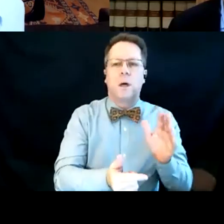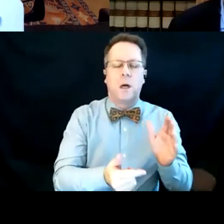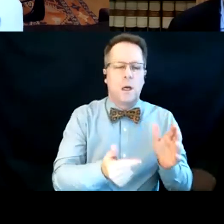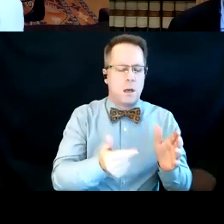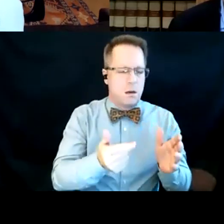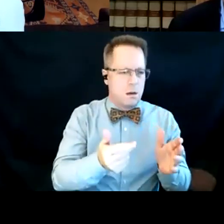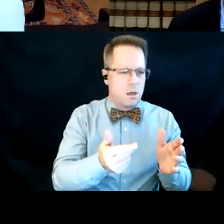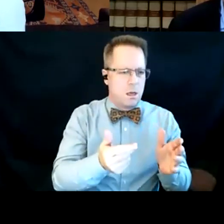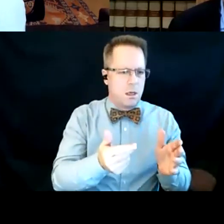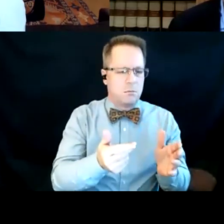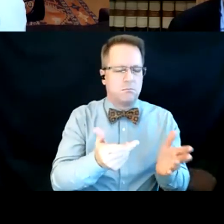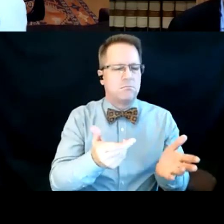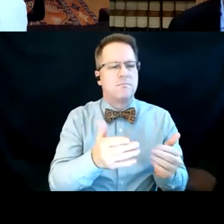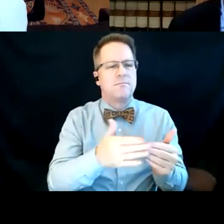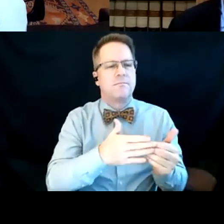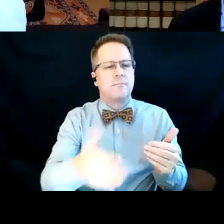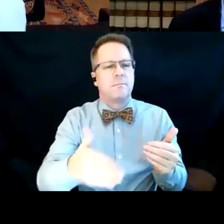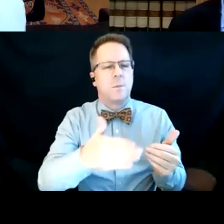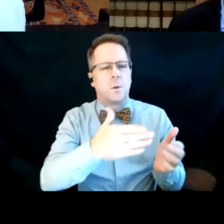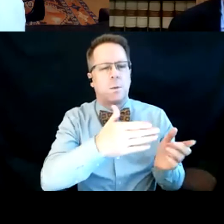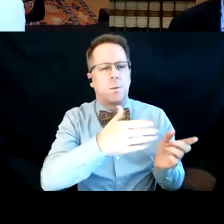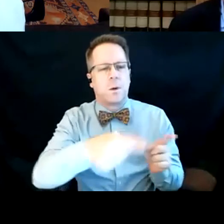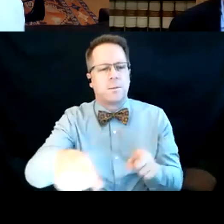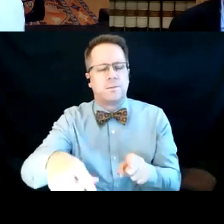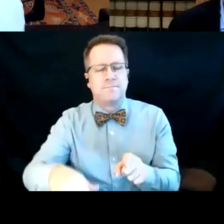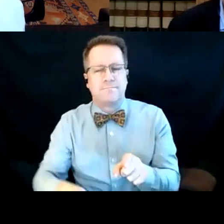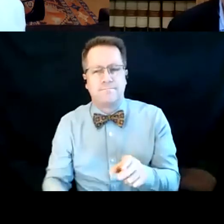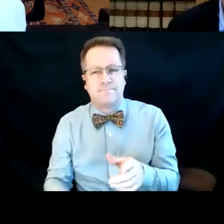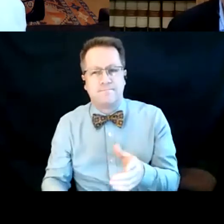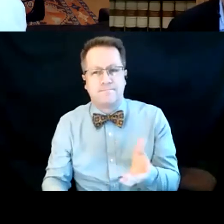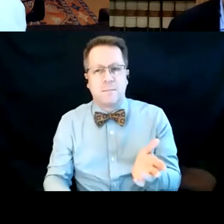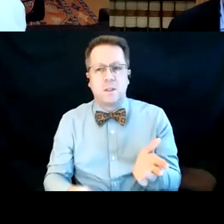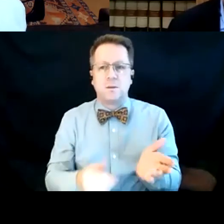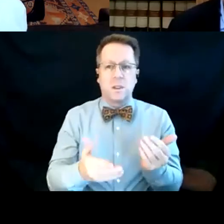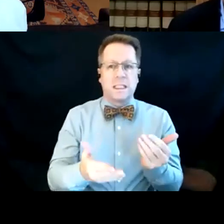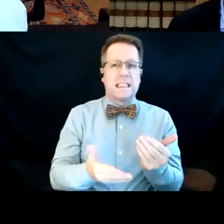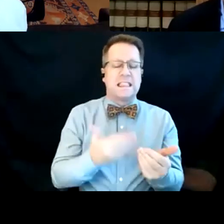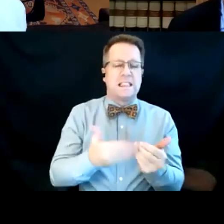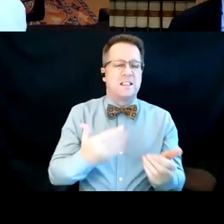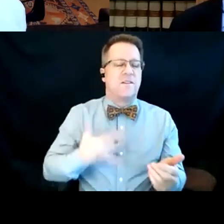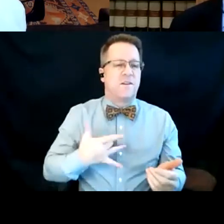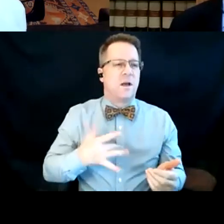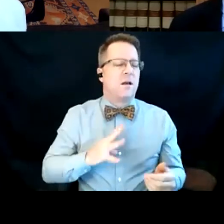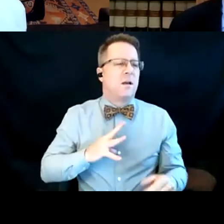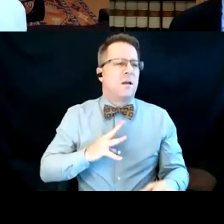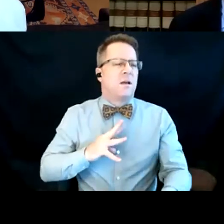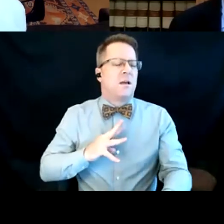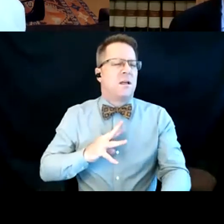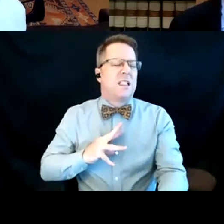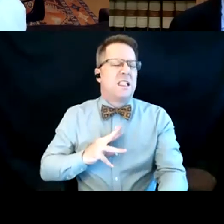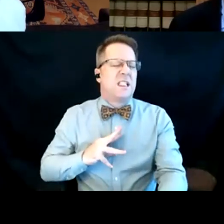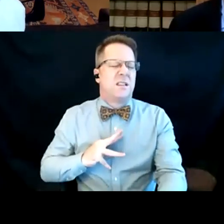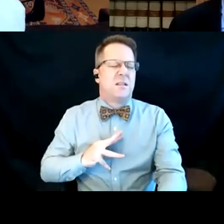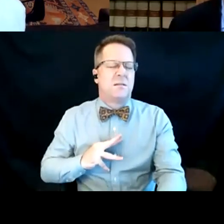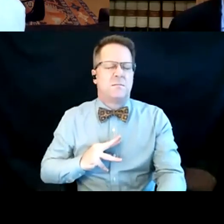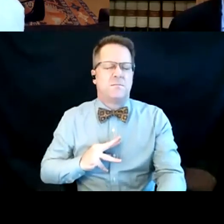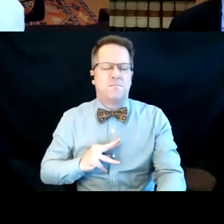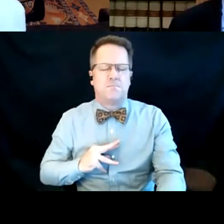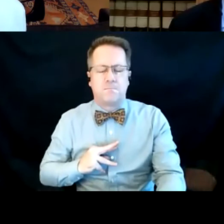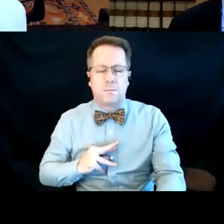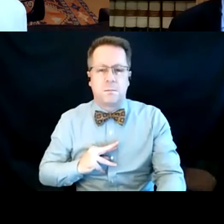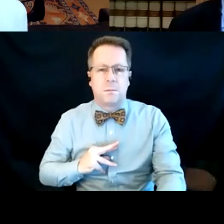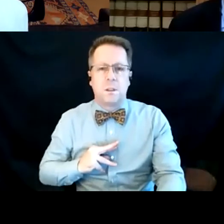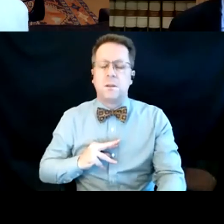in Alabama, I think really matters. And it's easy to feel defeated, and it's essential not to feel defeated and to lift up voices of